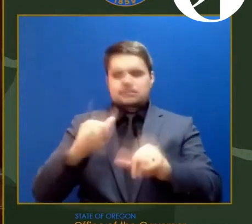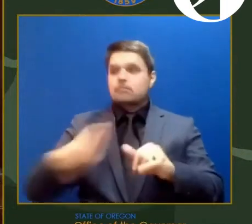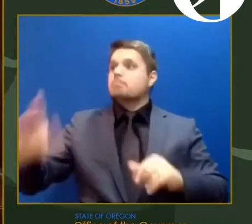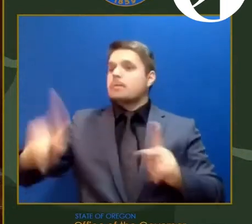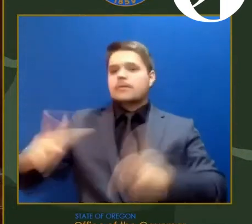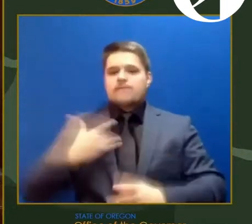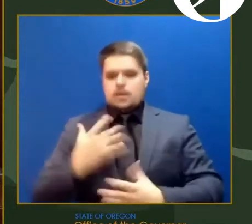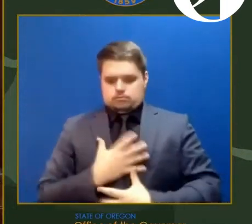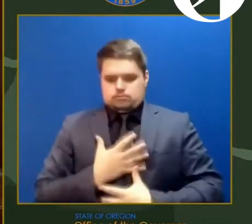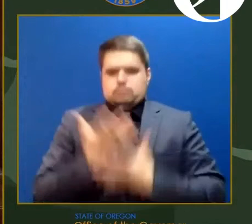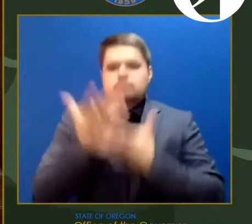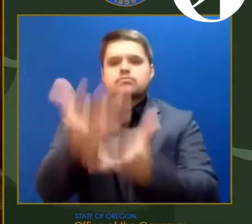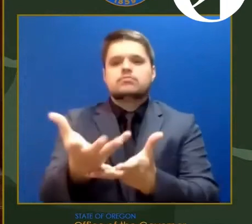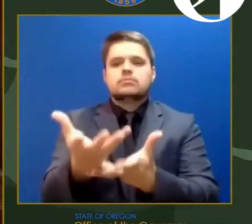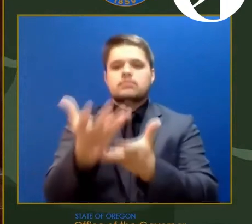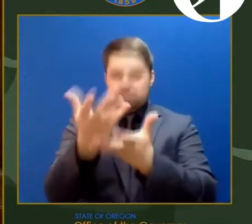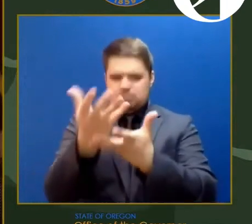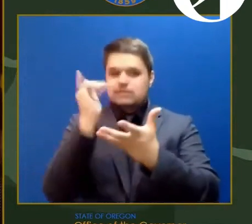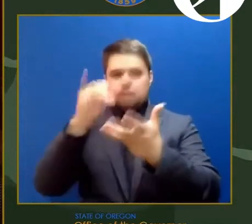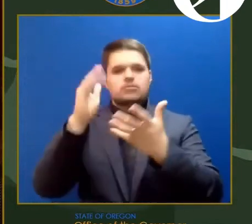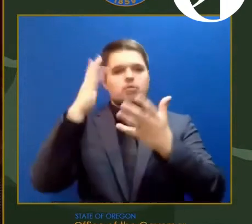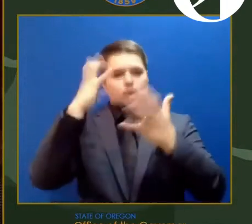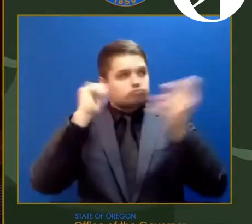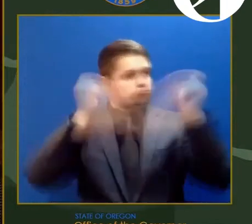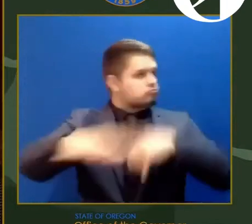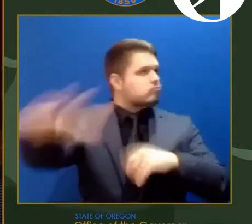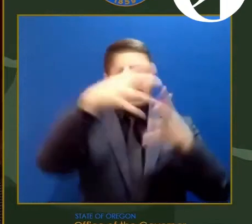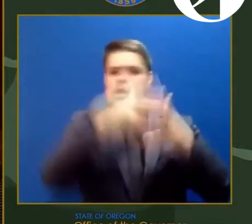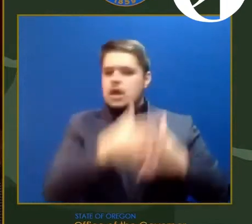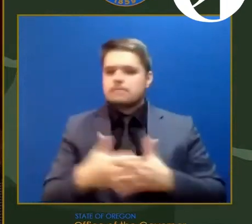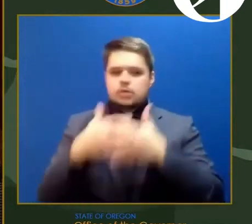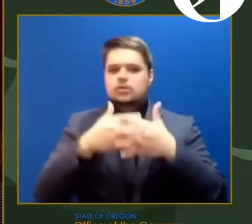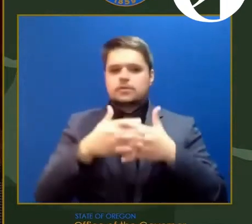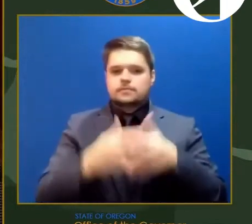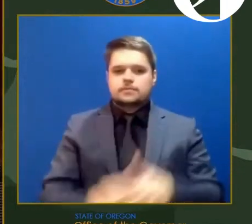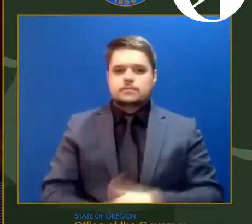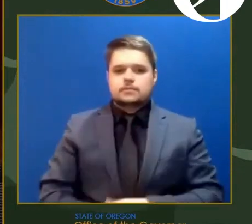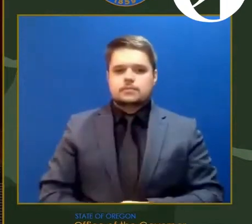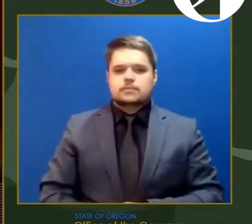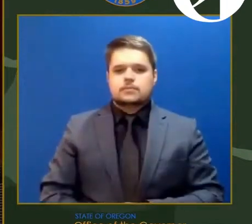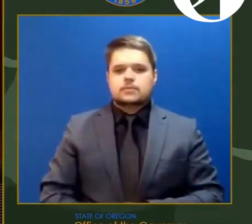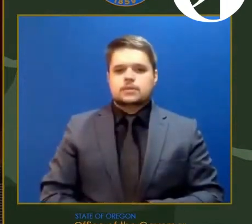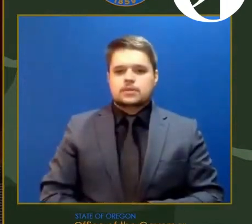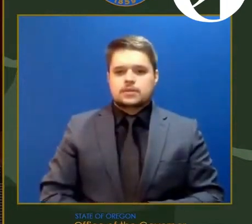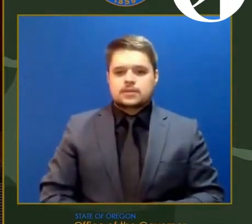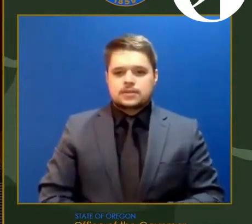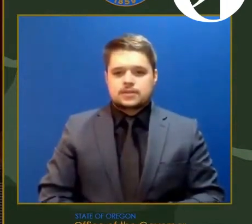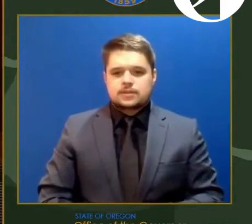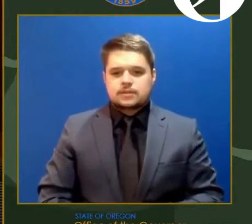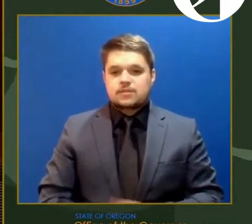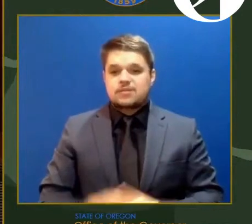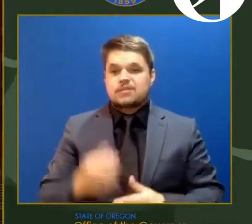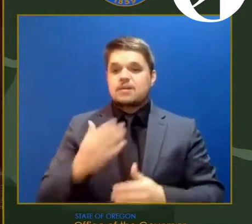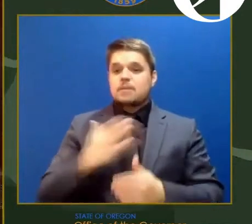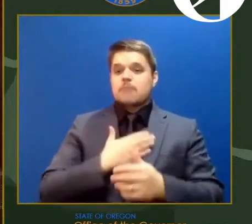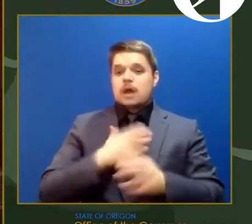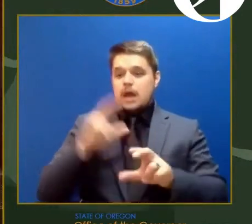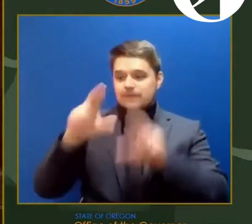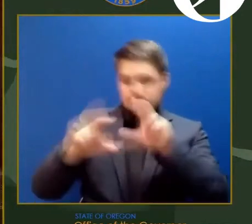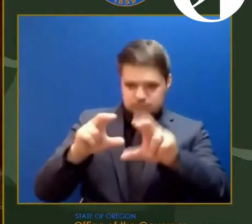every vote matters. My investments and policies for my final 2 years